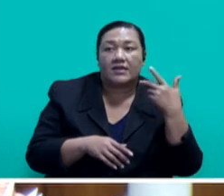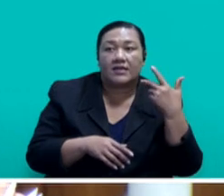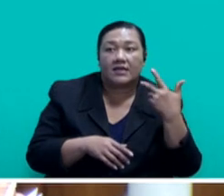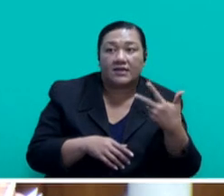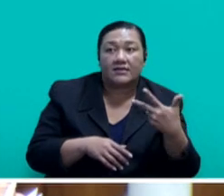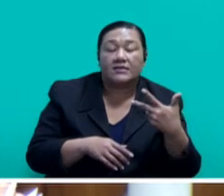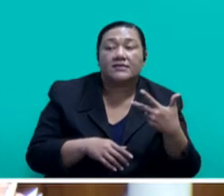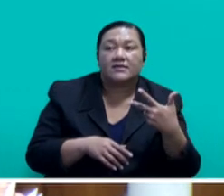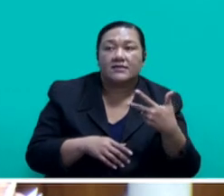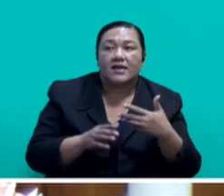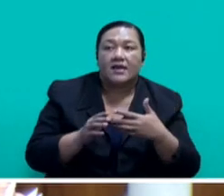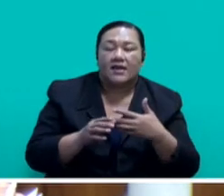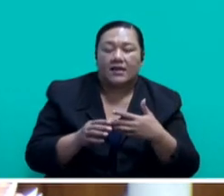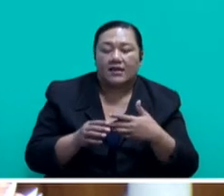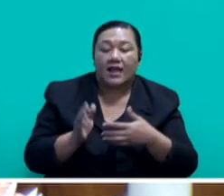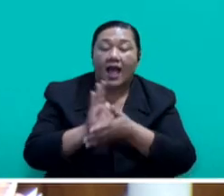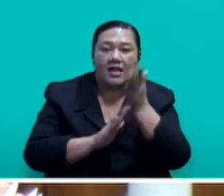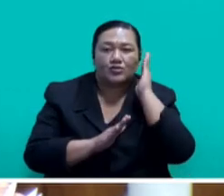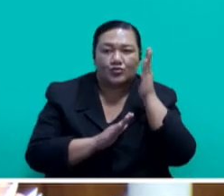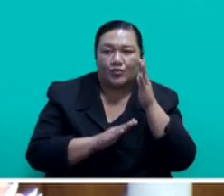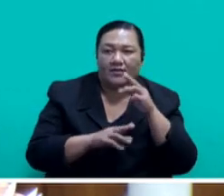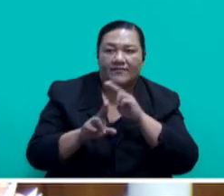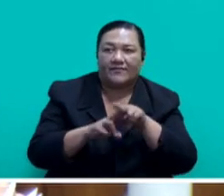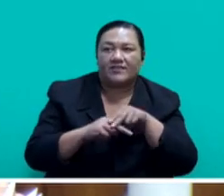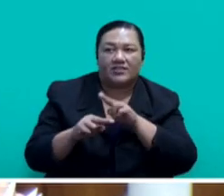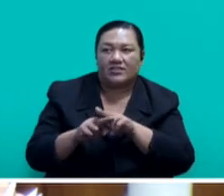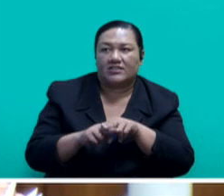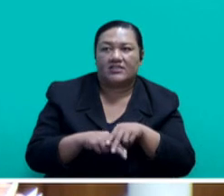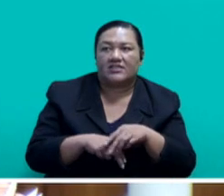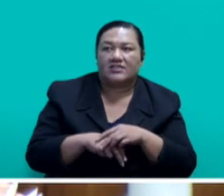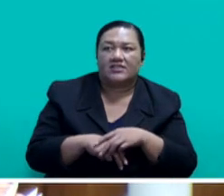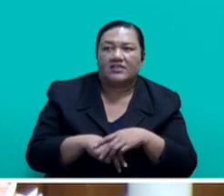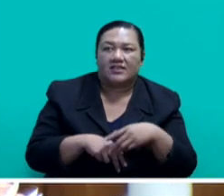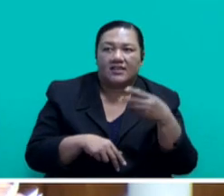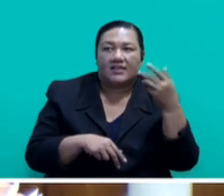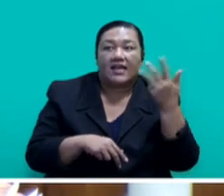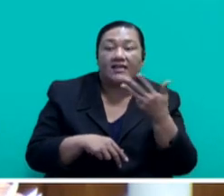28 secondary schools in Fiji that had been in existence since 1999.